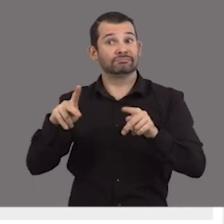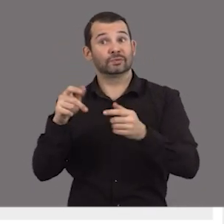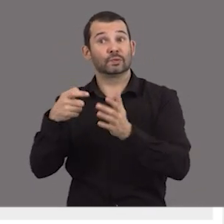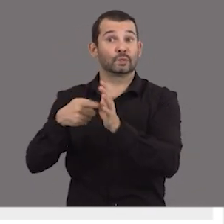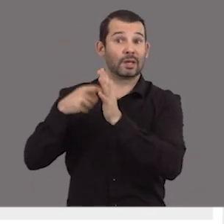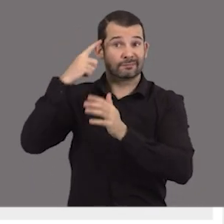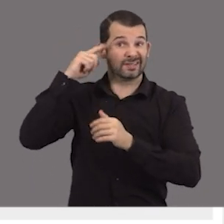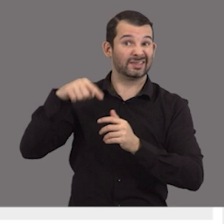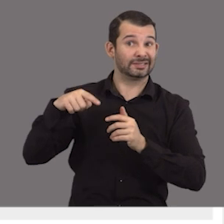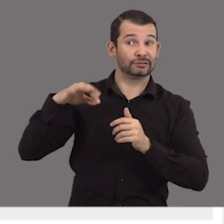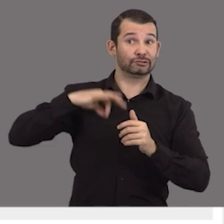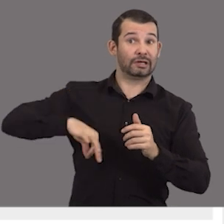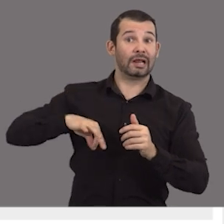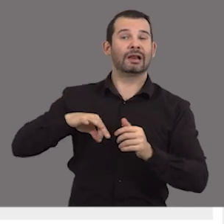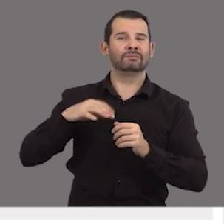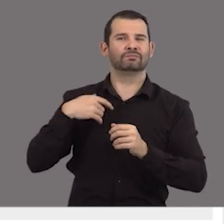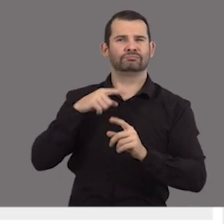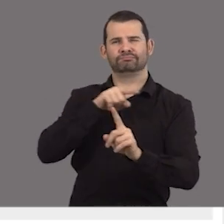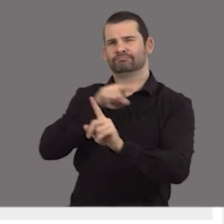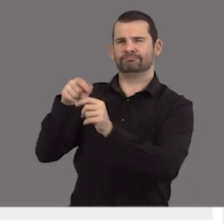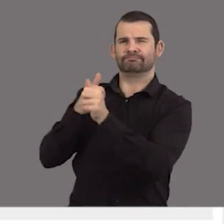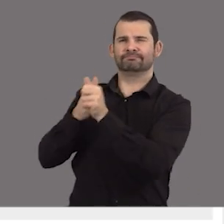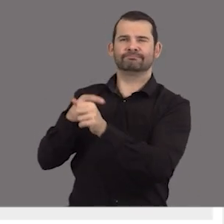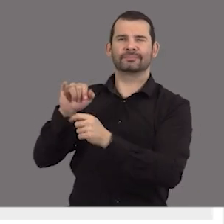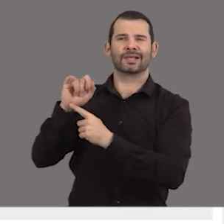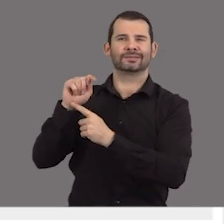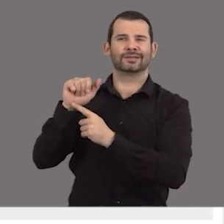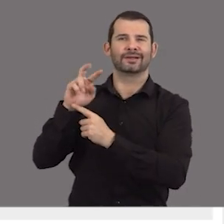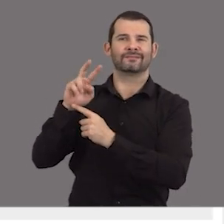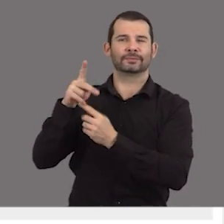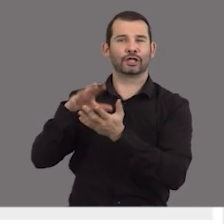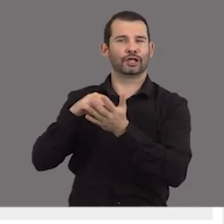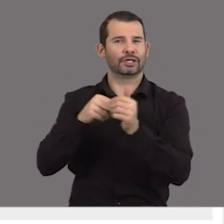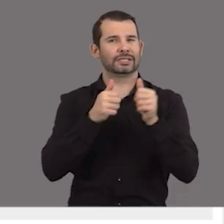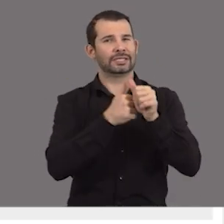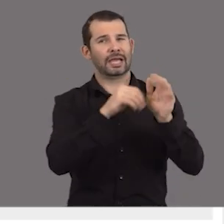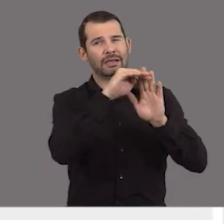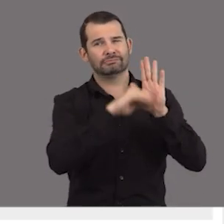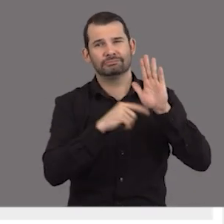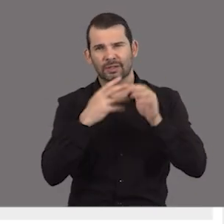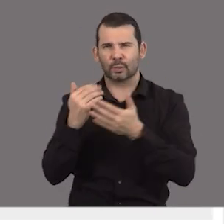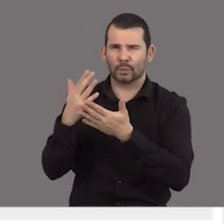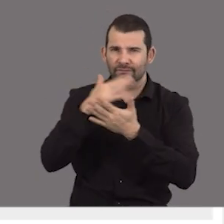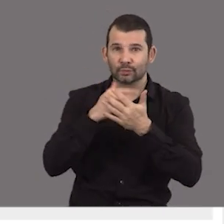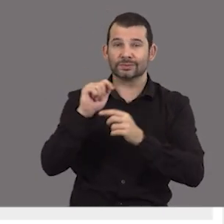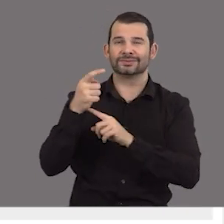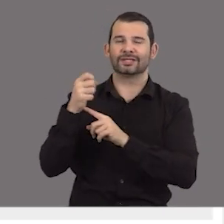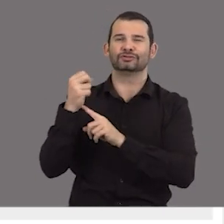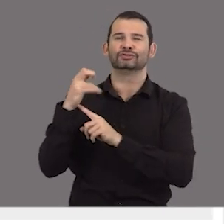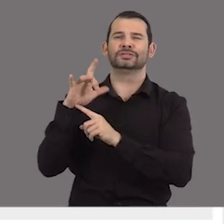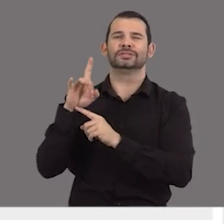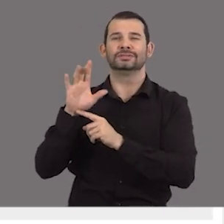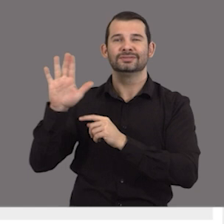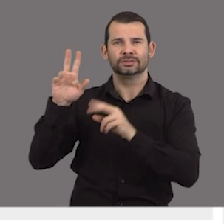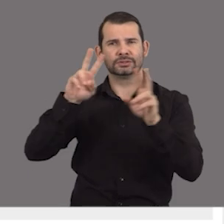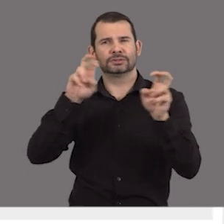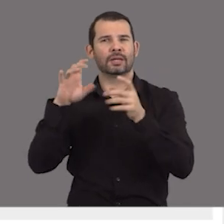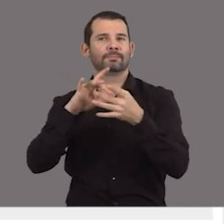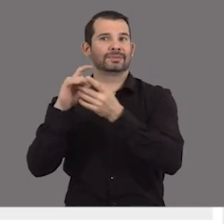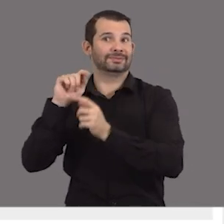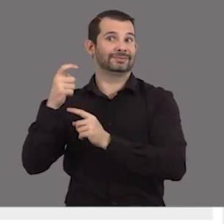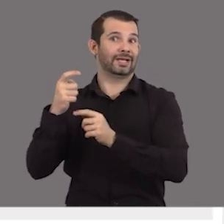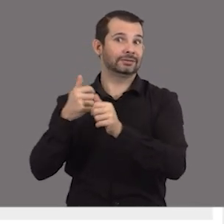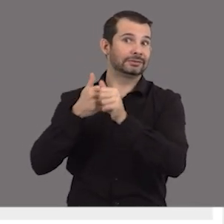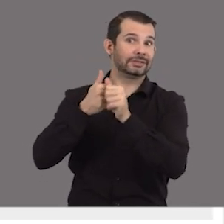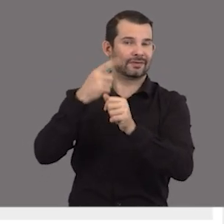eligibility requirements for this credit, refer to the ITAVP Learning Guide and review the Tax Shield topic in the